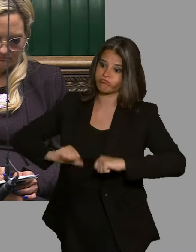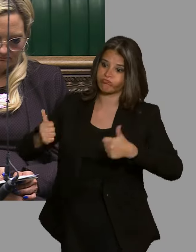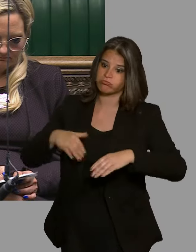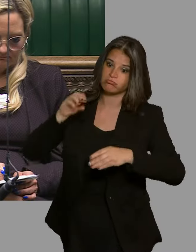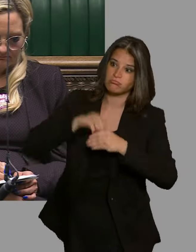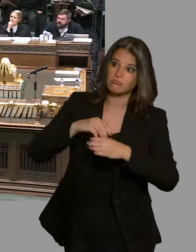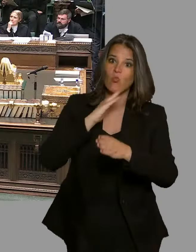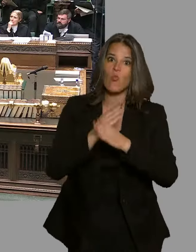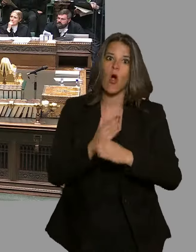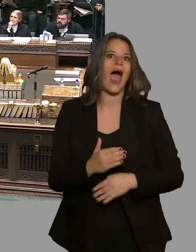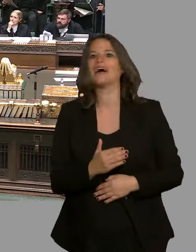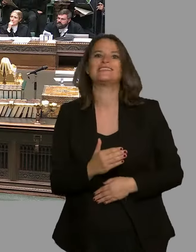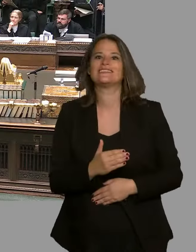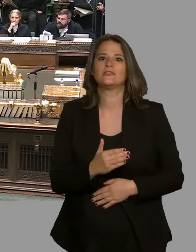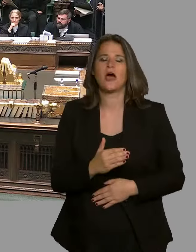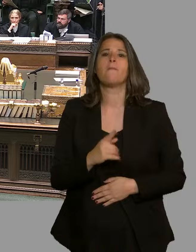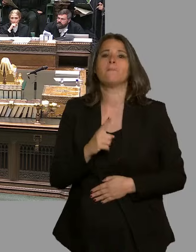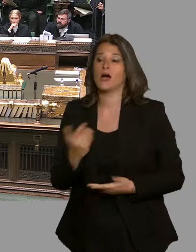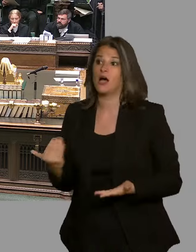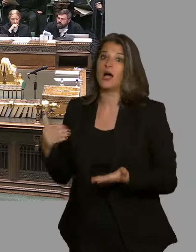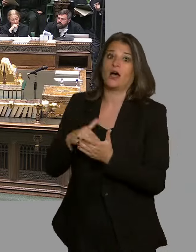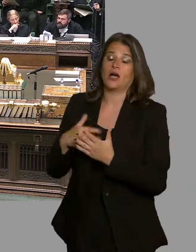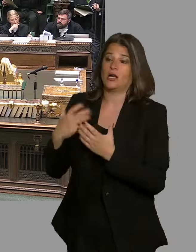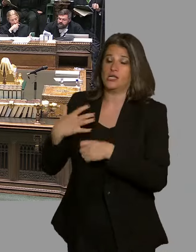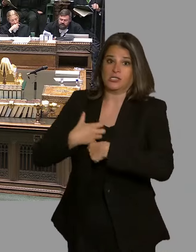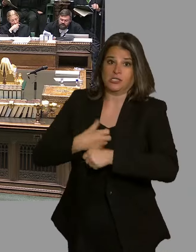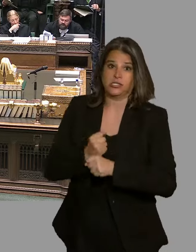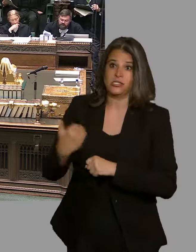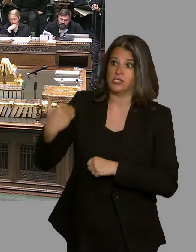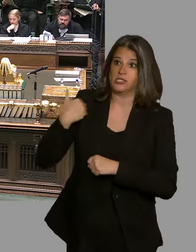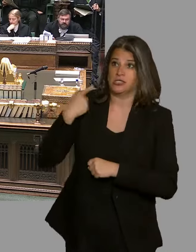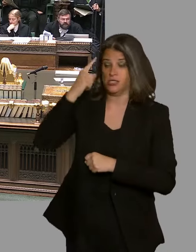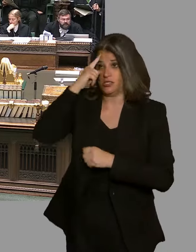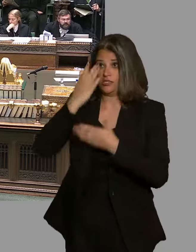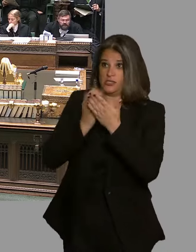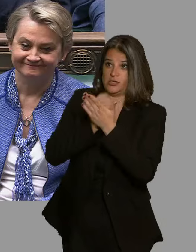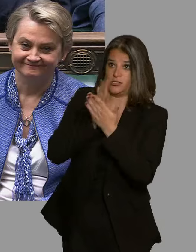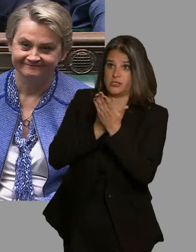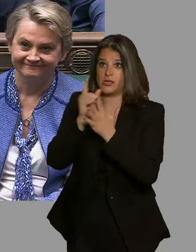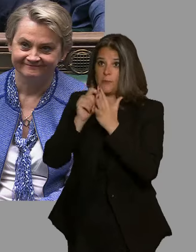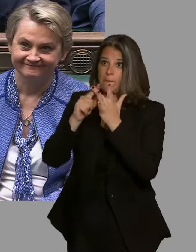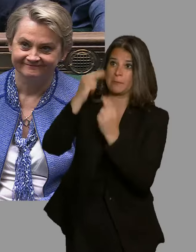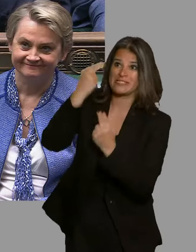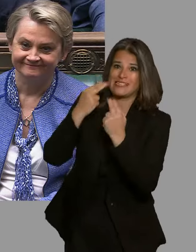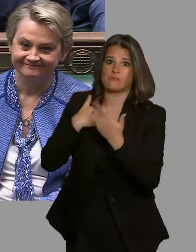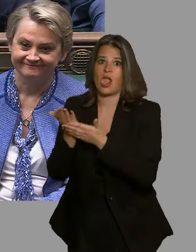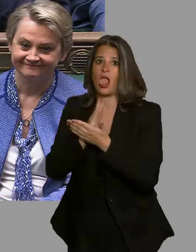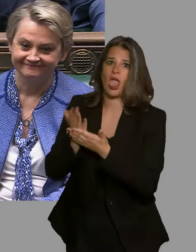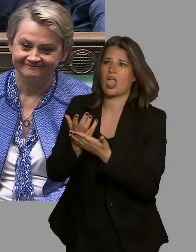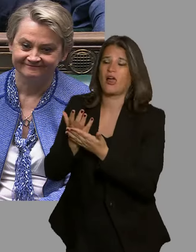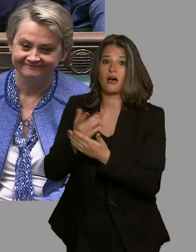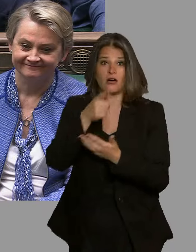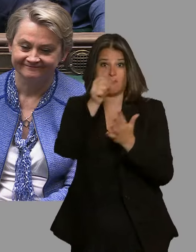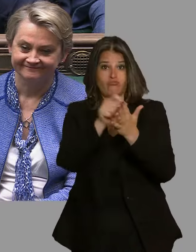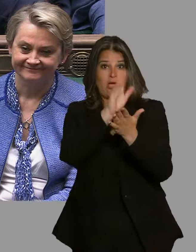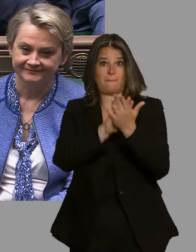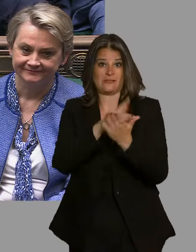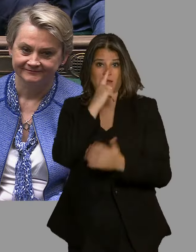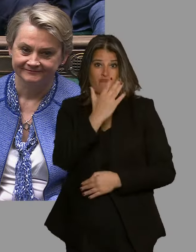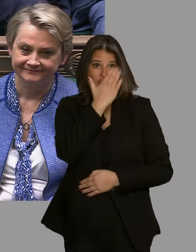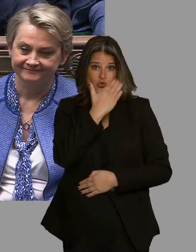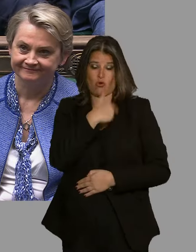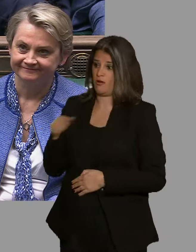live with dignity? Well, can I begin by congratulating Tommy and everyone selected to represent the British and